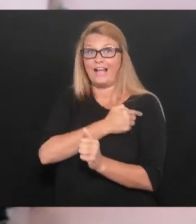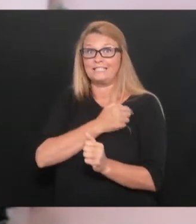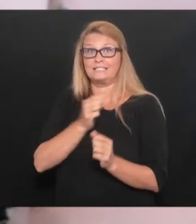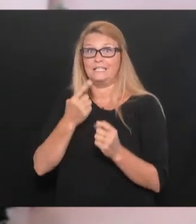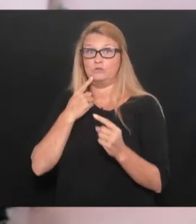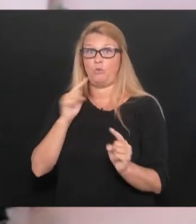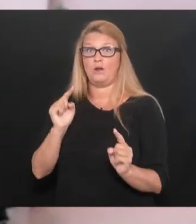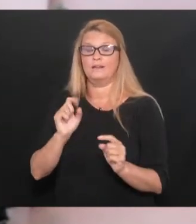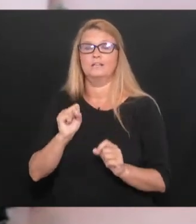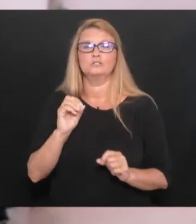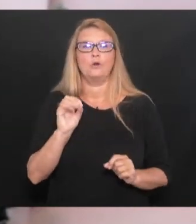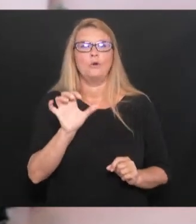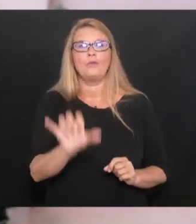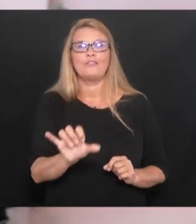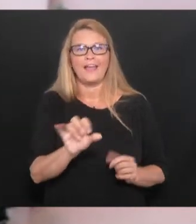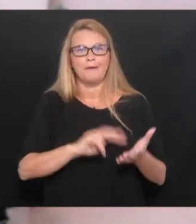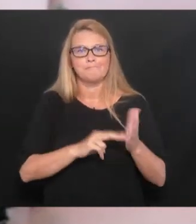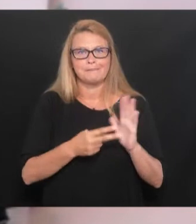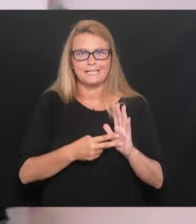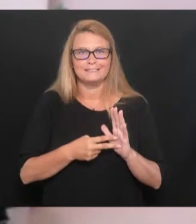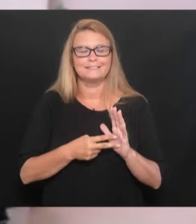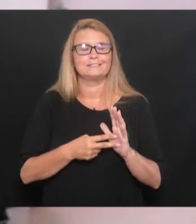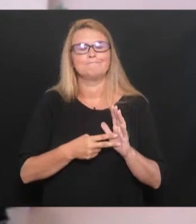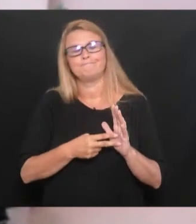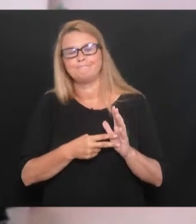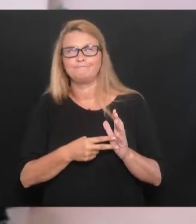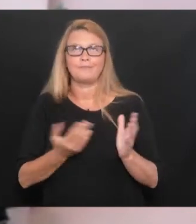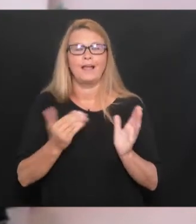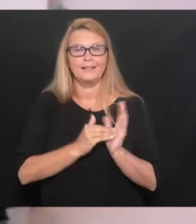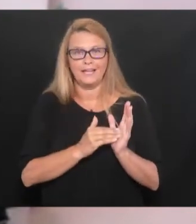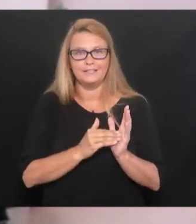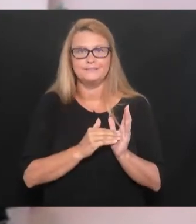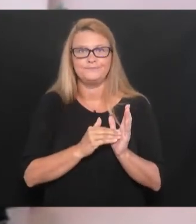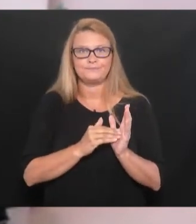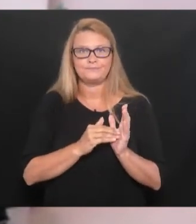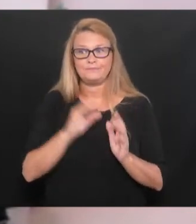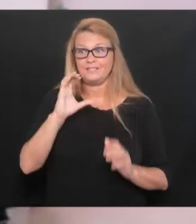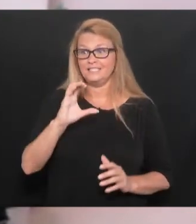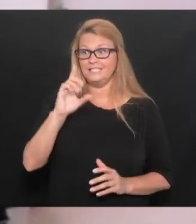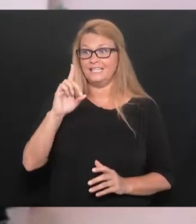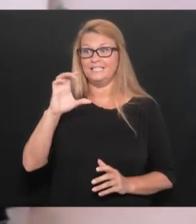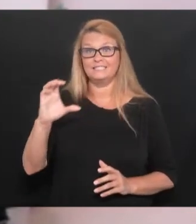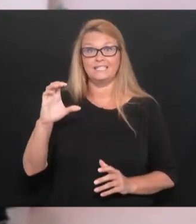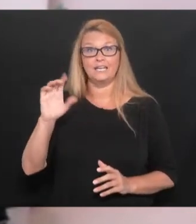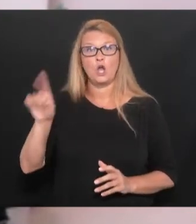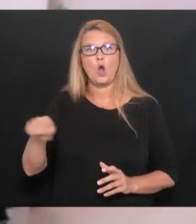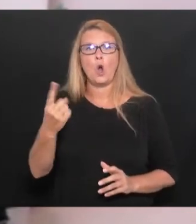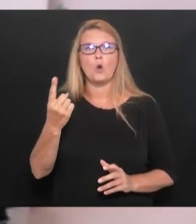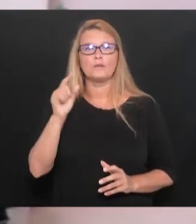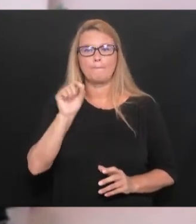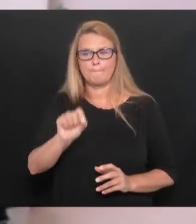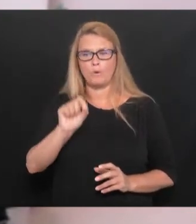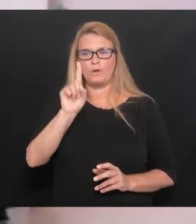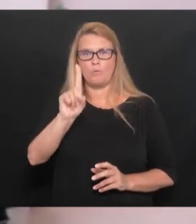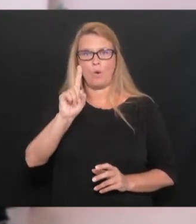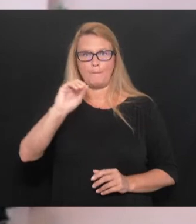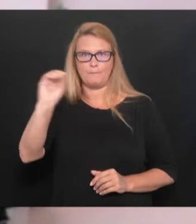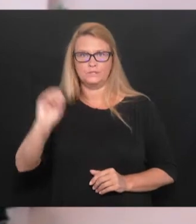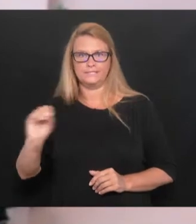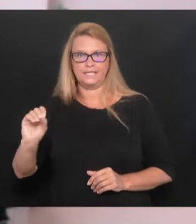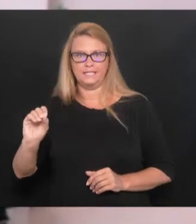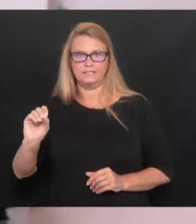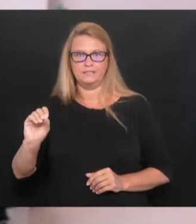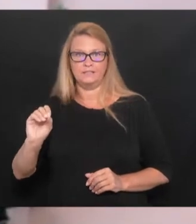And so in that way, then again, data from CDC says only 0.1%